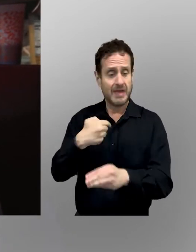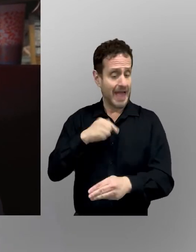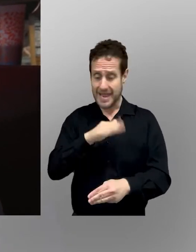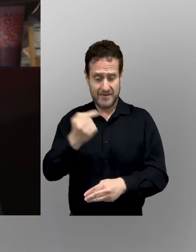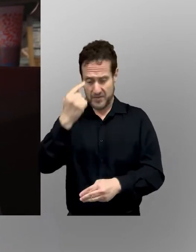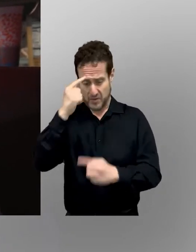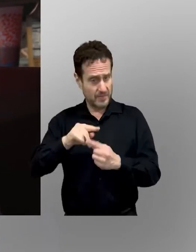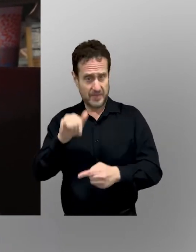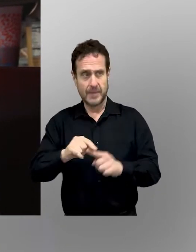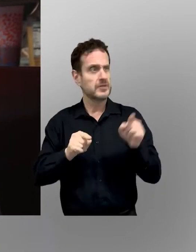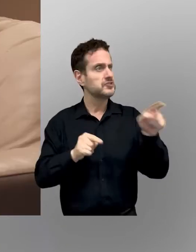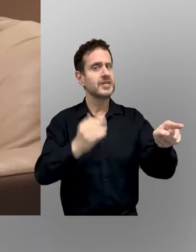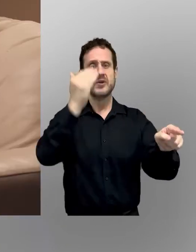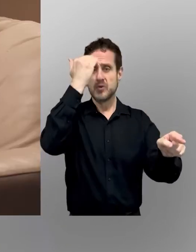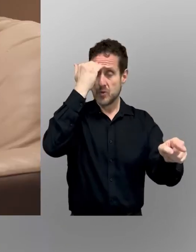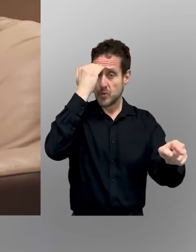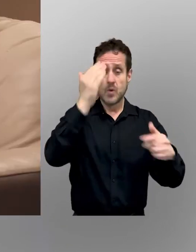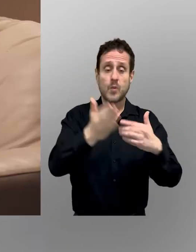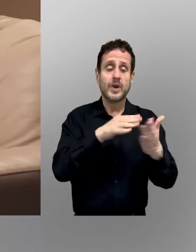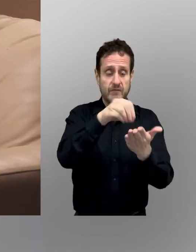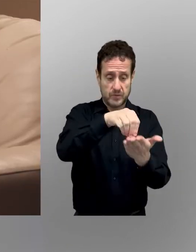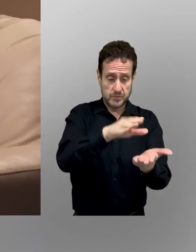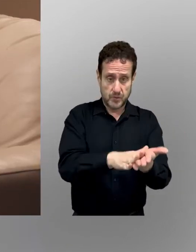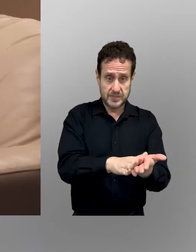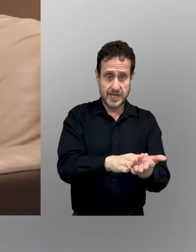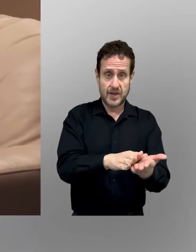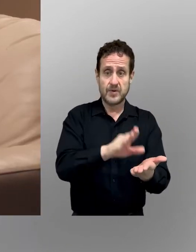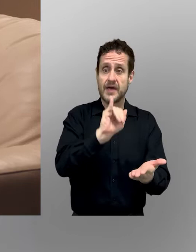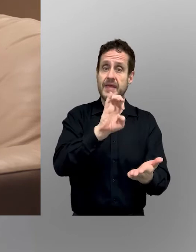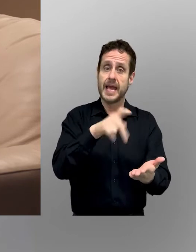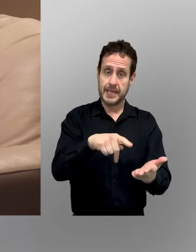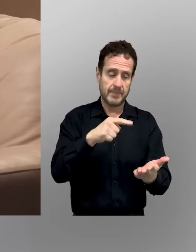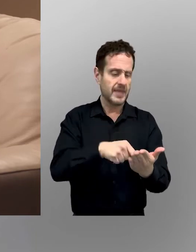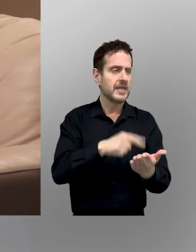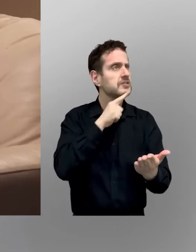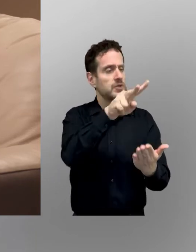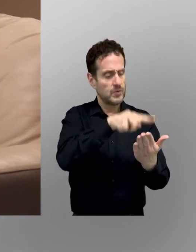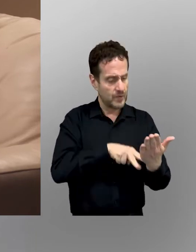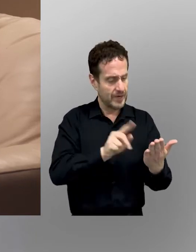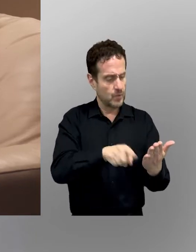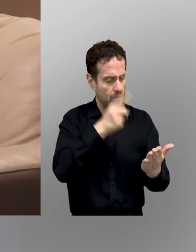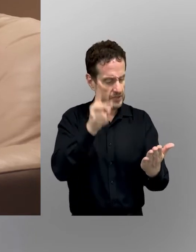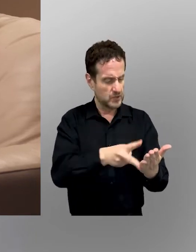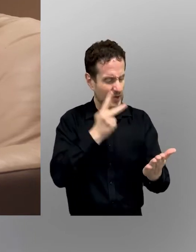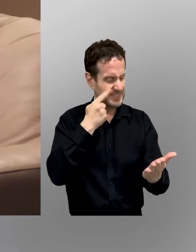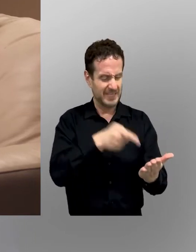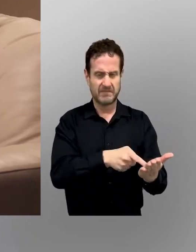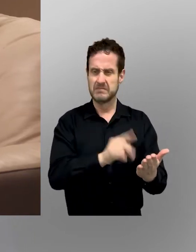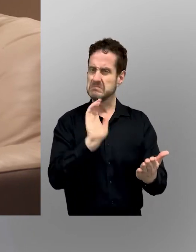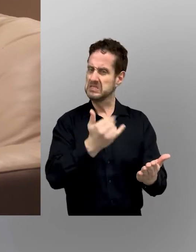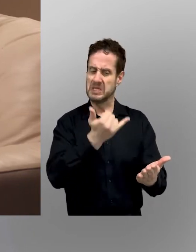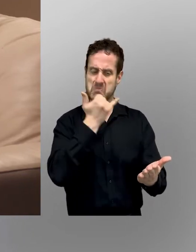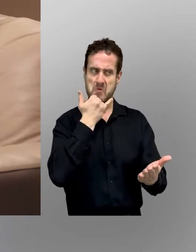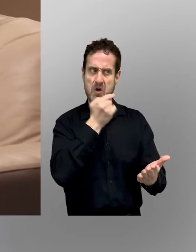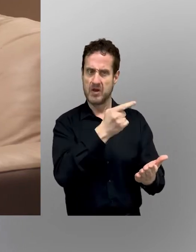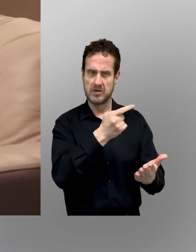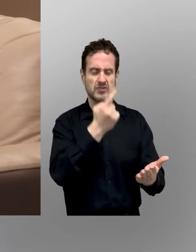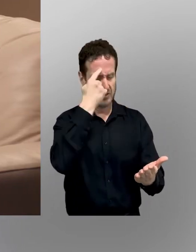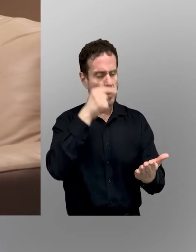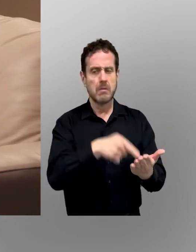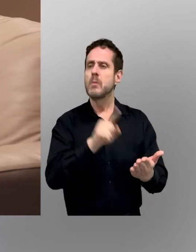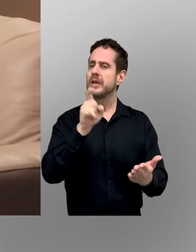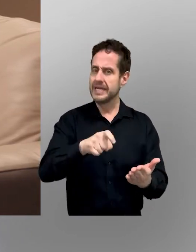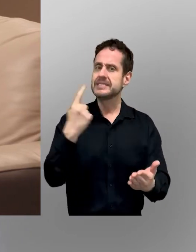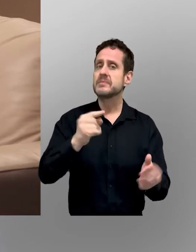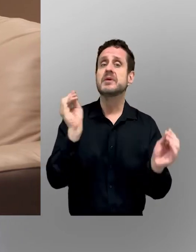about that on my own. She was on it. Like anything that was put on there, she would reread it once, twice. If there was something that wasn't right or didn't